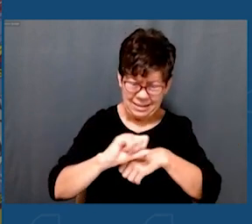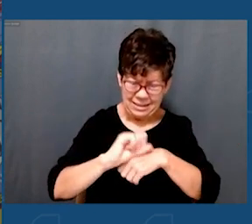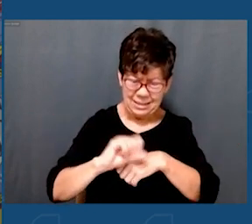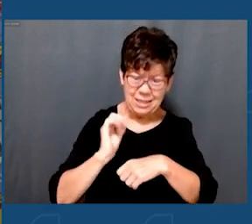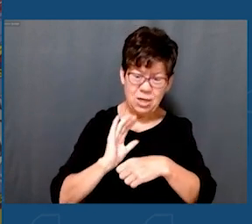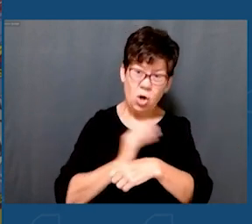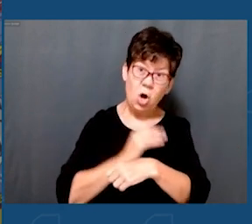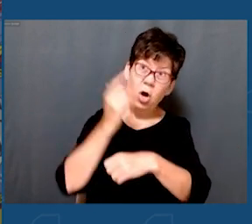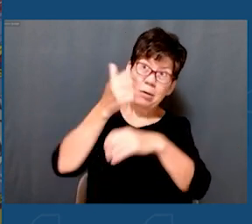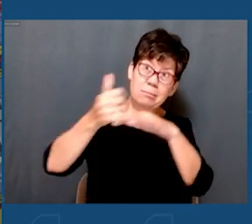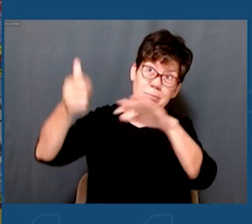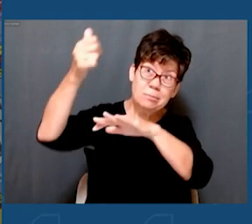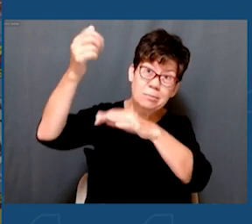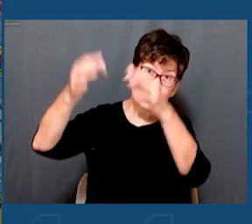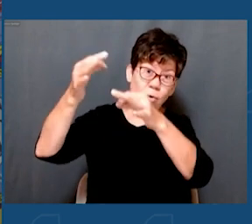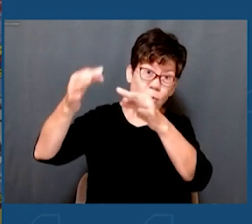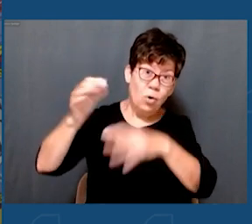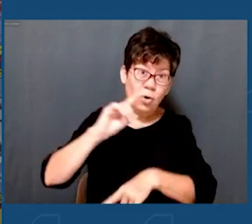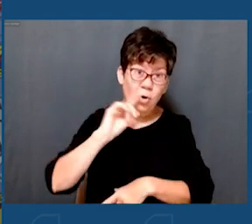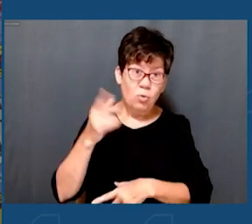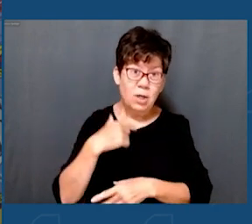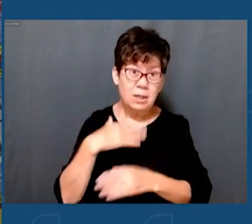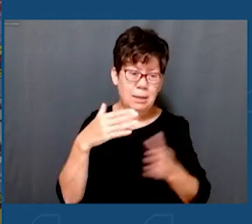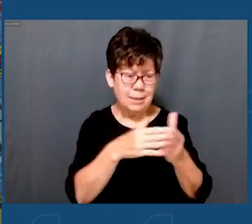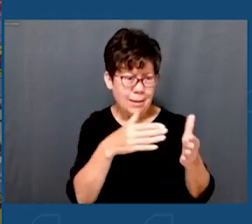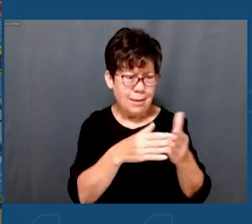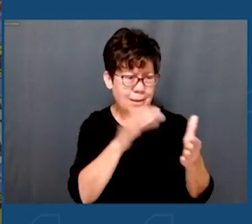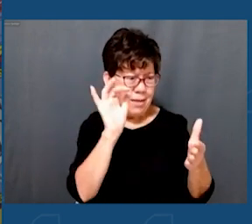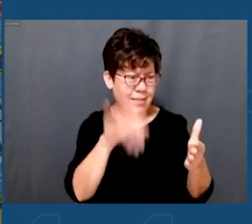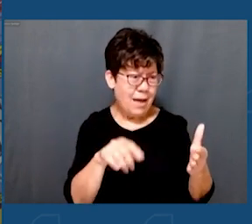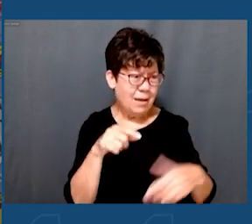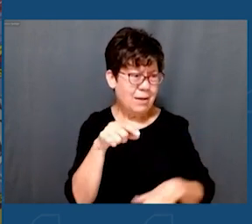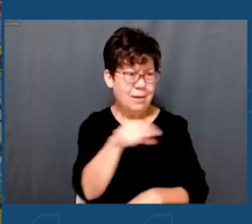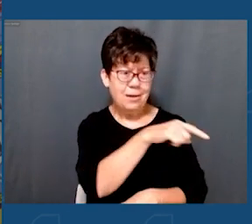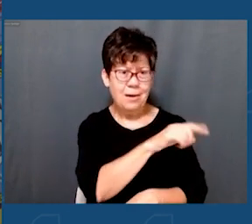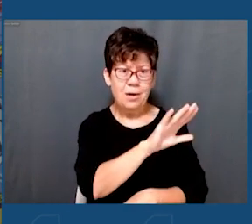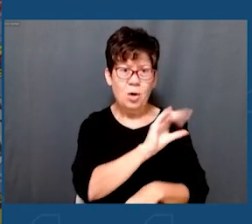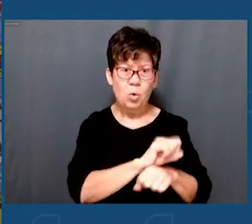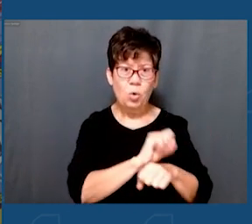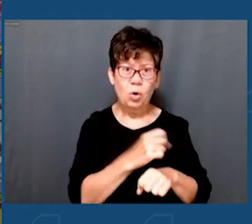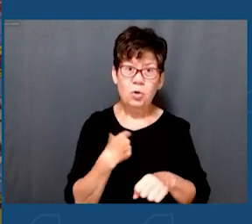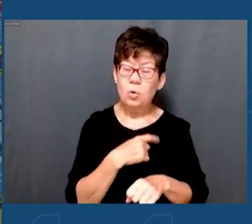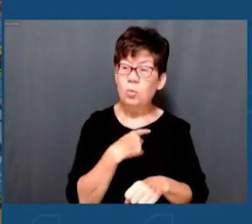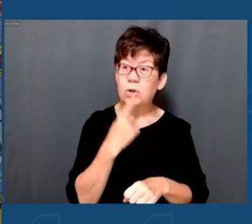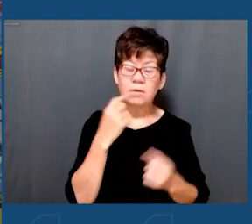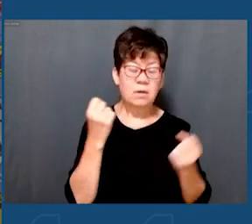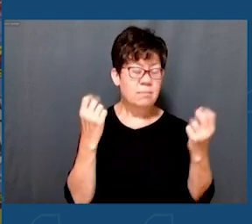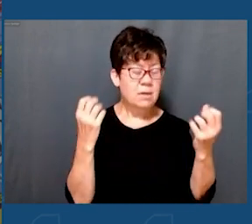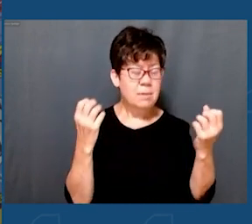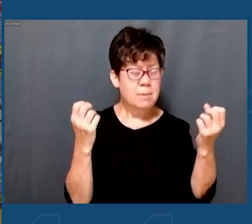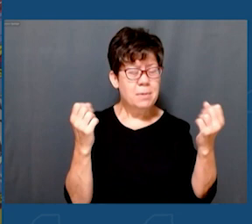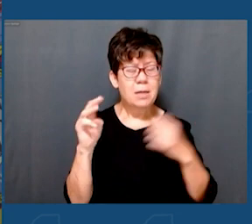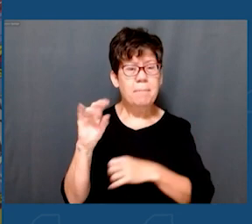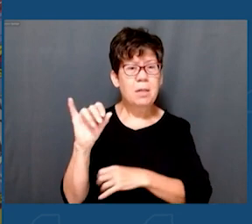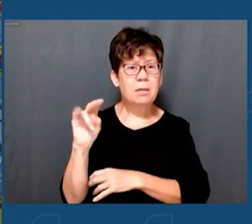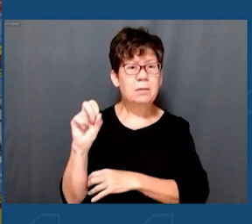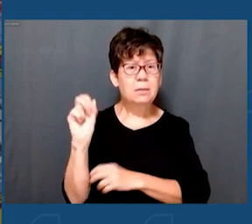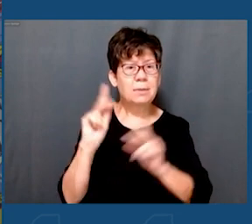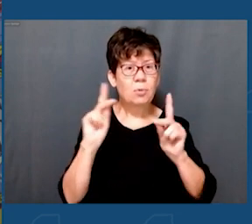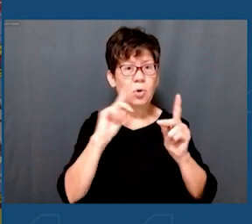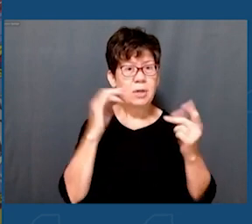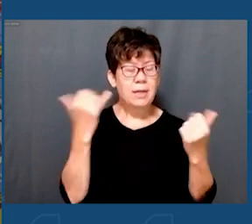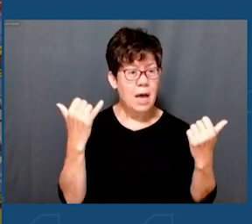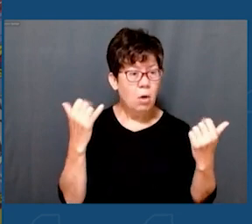indeed shocking just a year ago. And so we put millions of people in harm's way with this change in the law. And after the